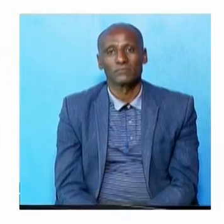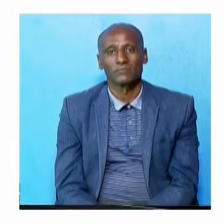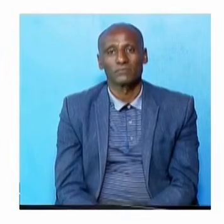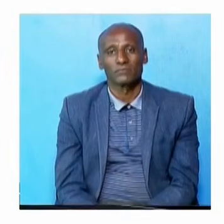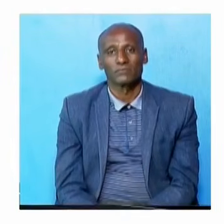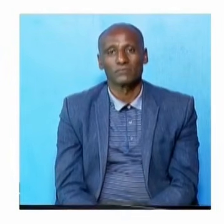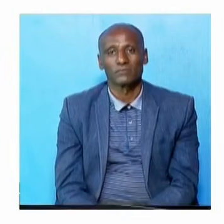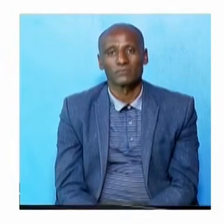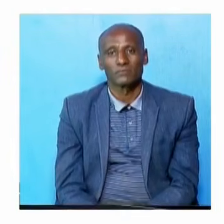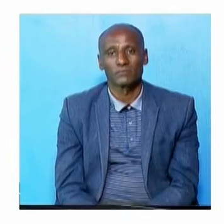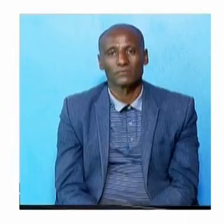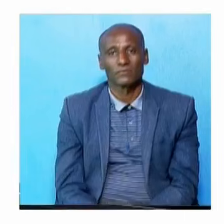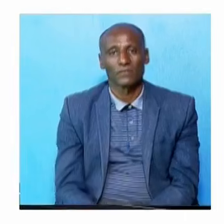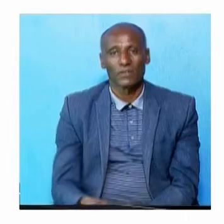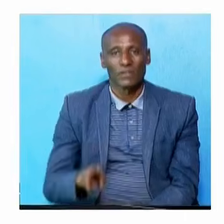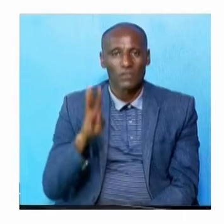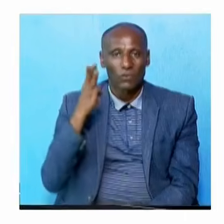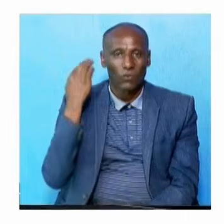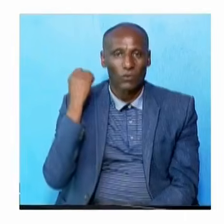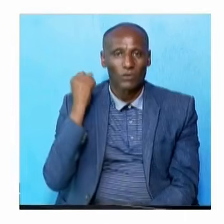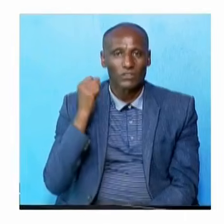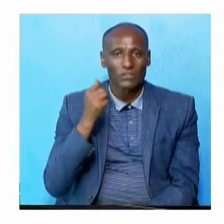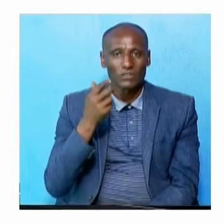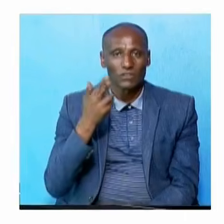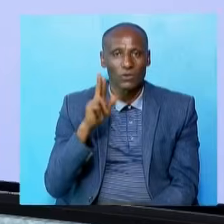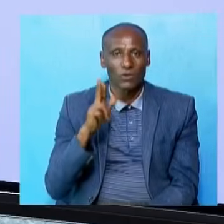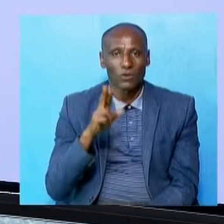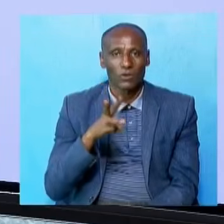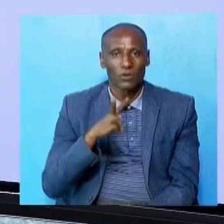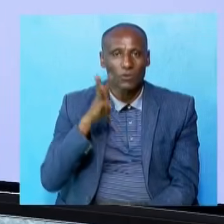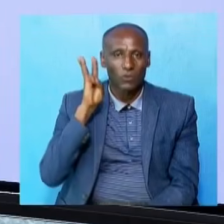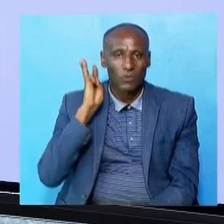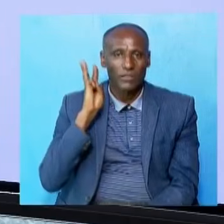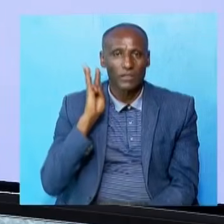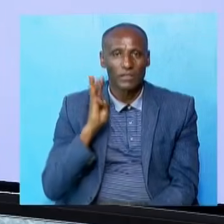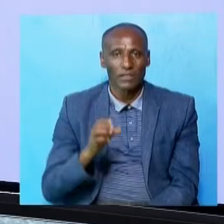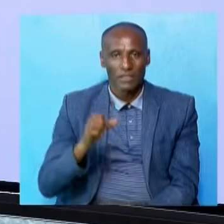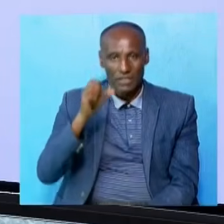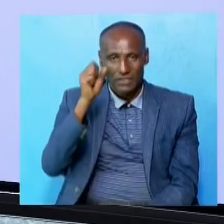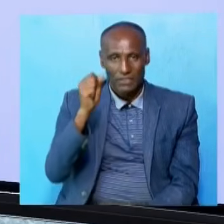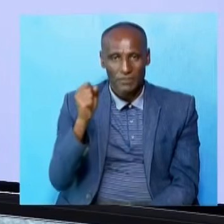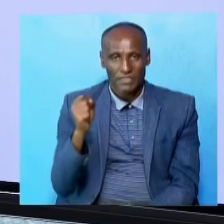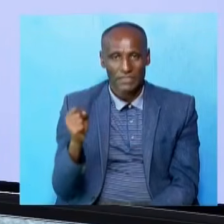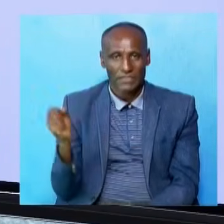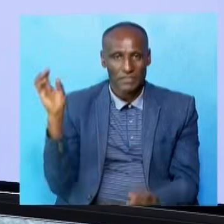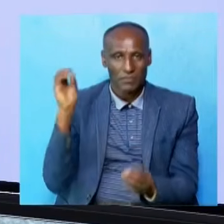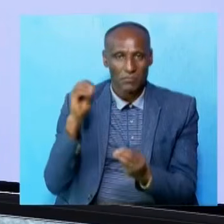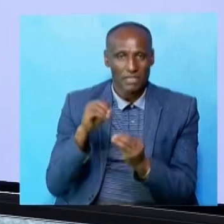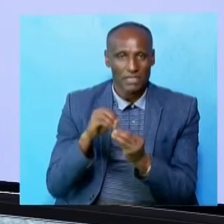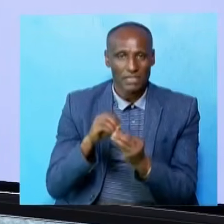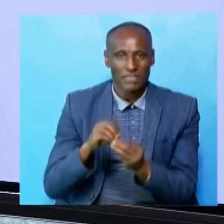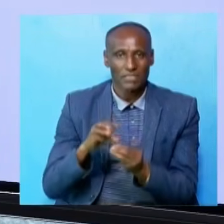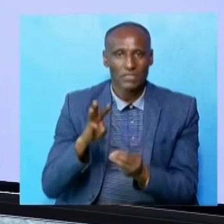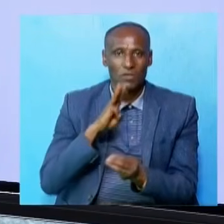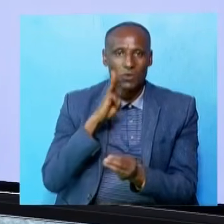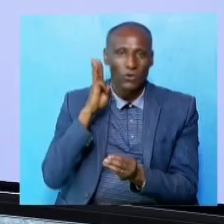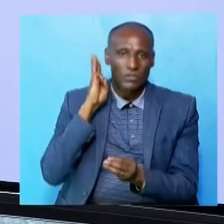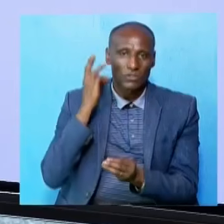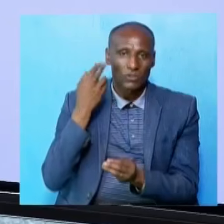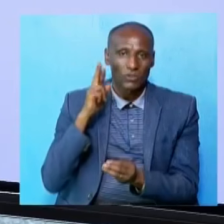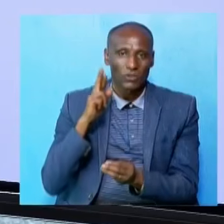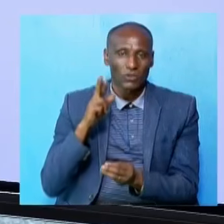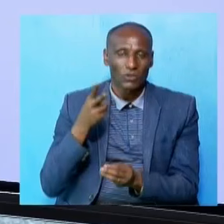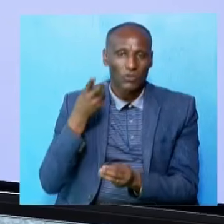or where. All right. Subject plus was or